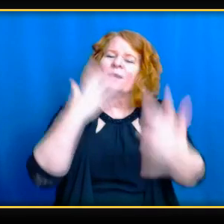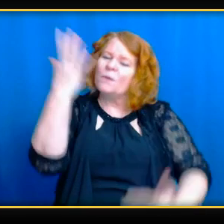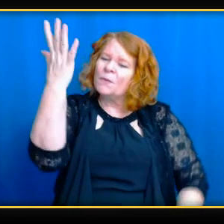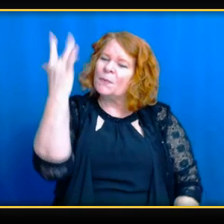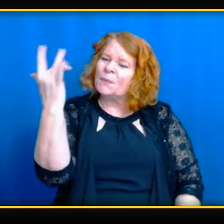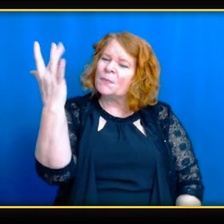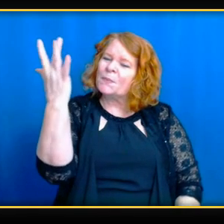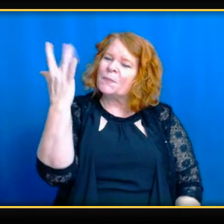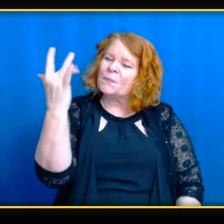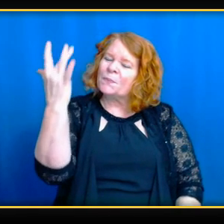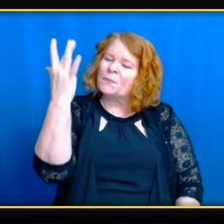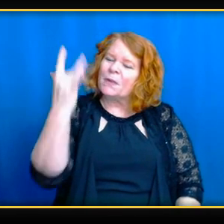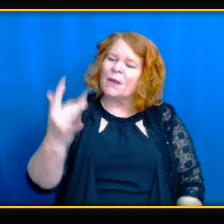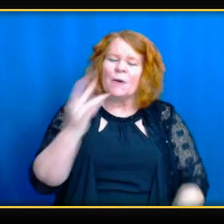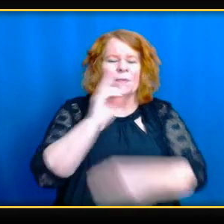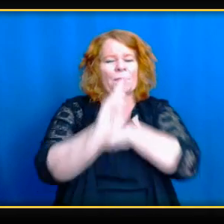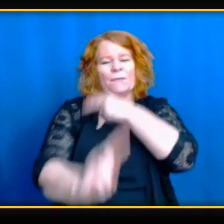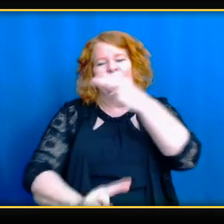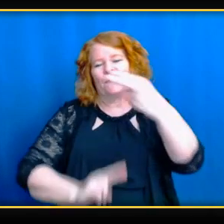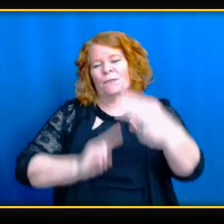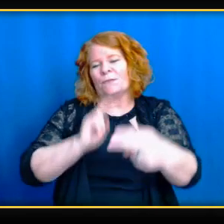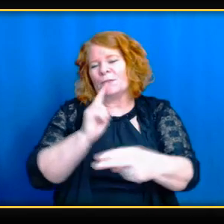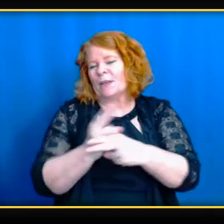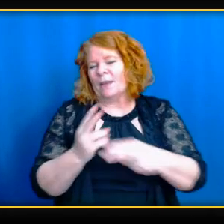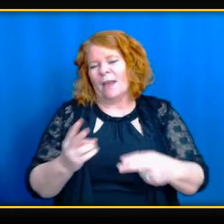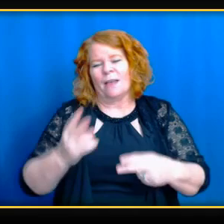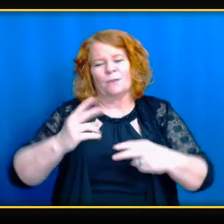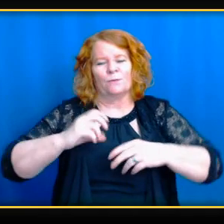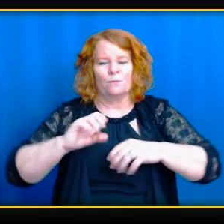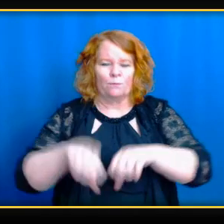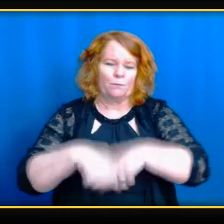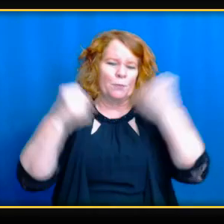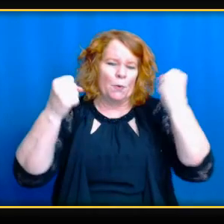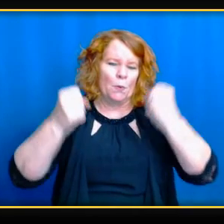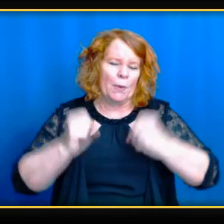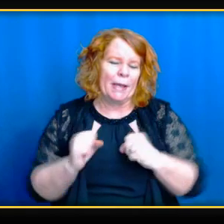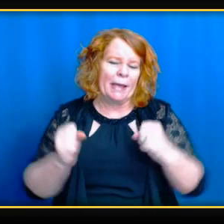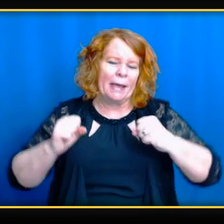sing? Fate has clipped your